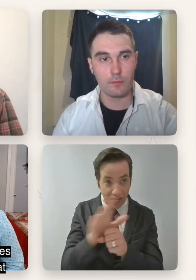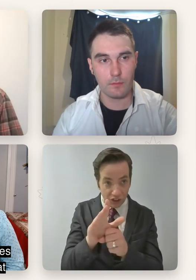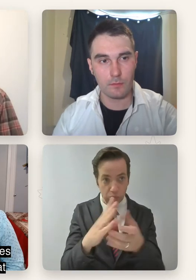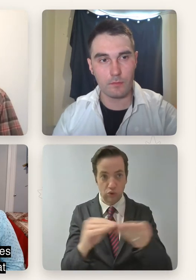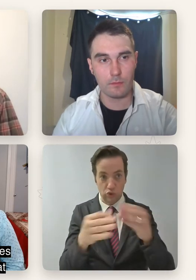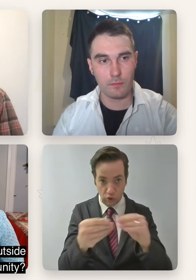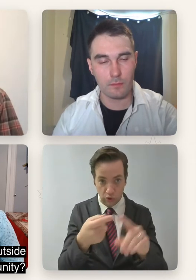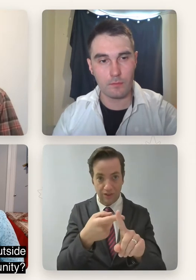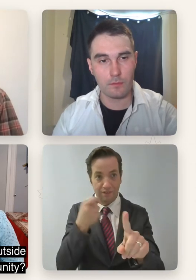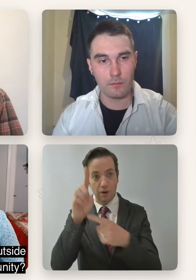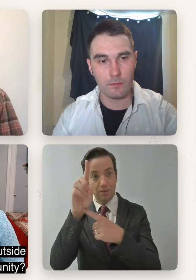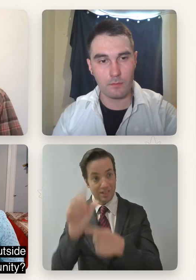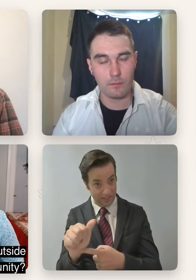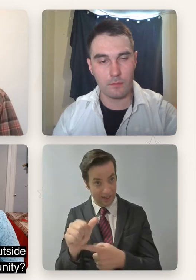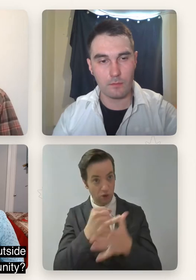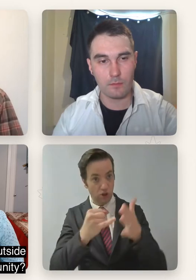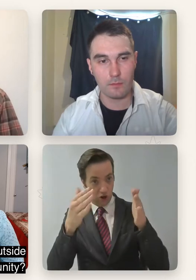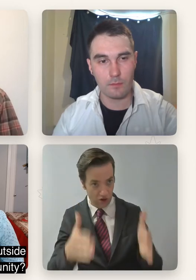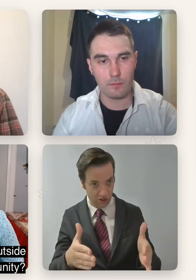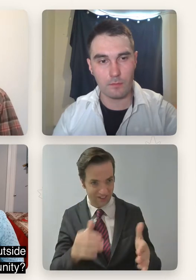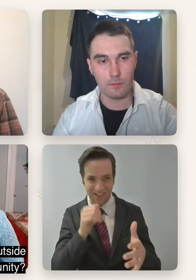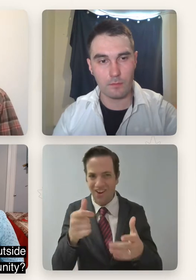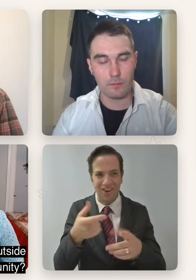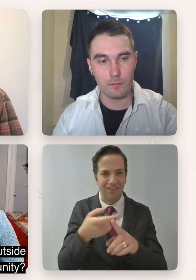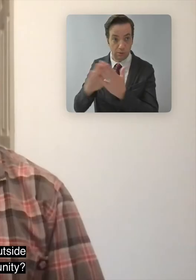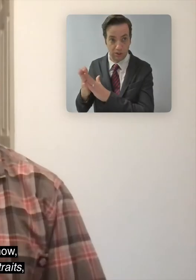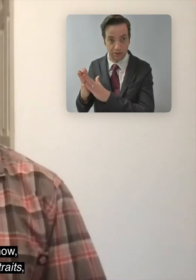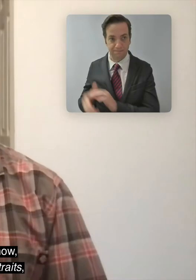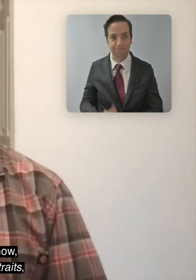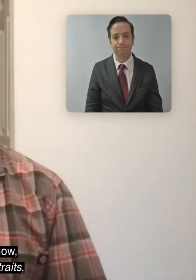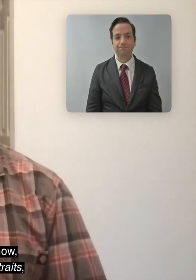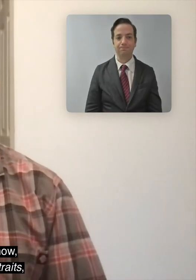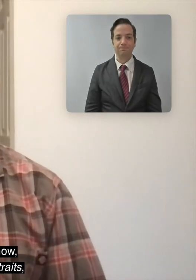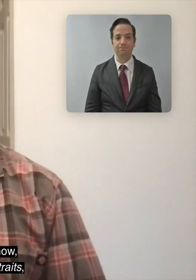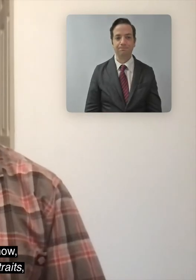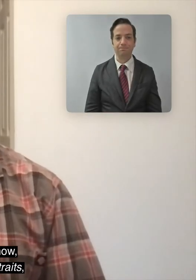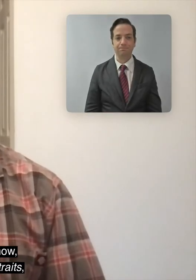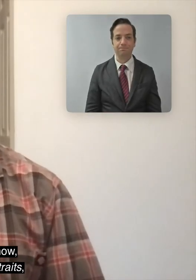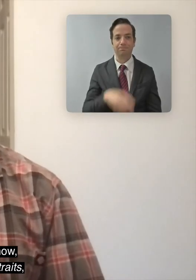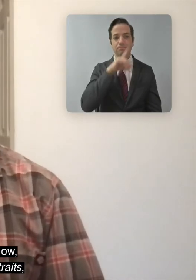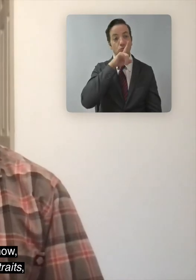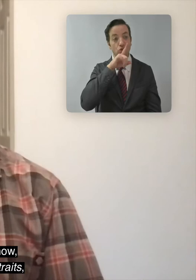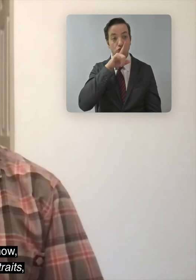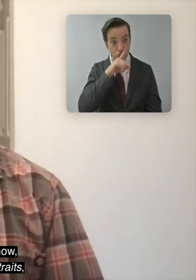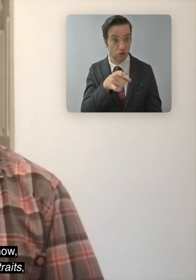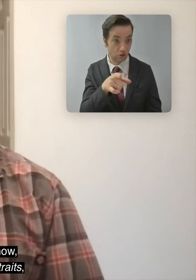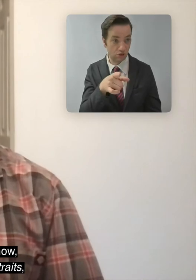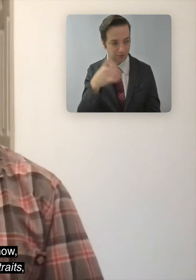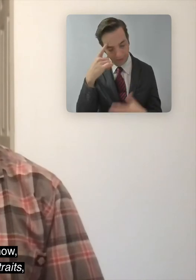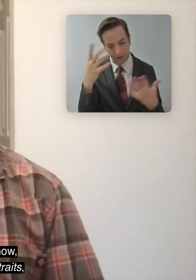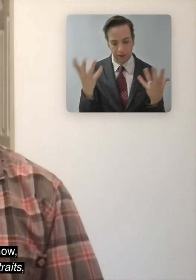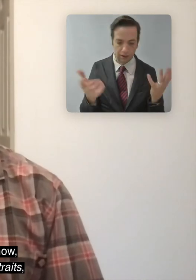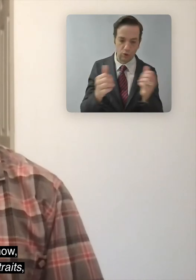disability that come primarily from outside of the disabled community. Sure. I mean, you know, I, I